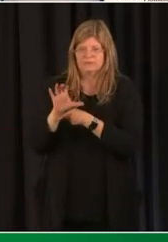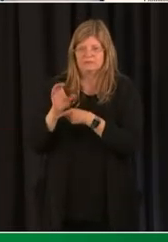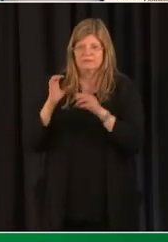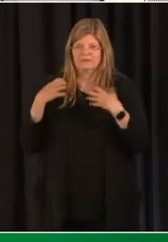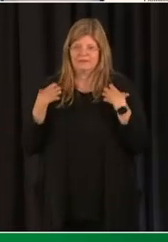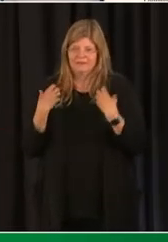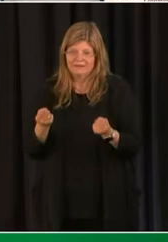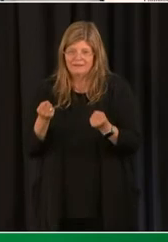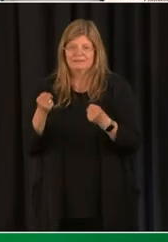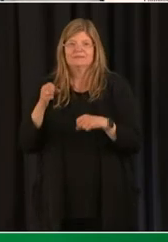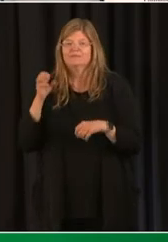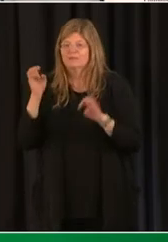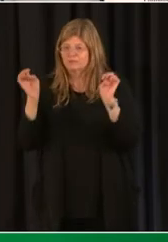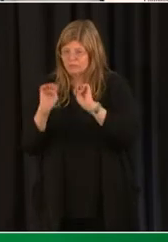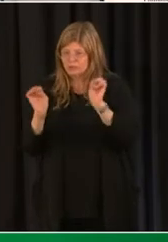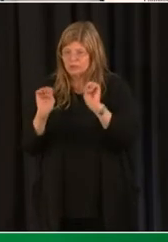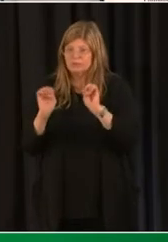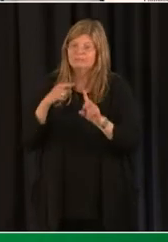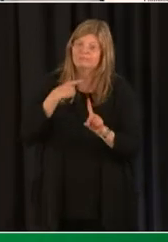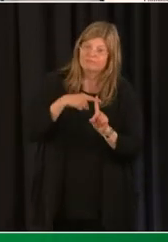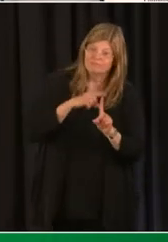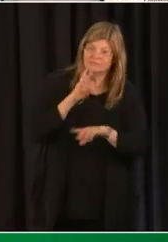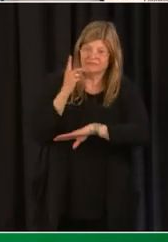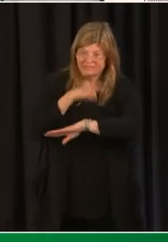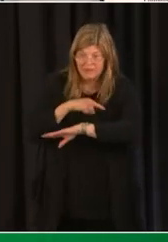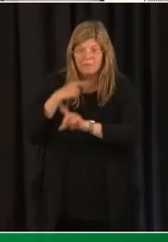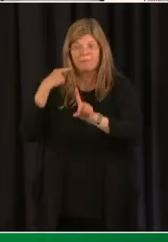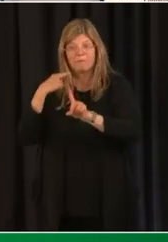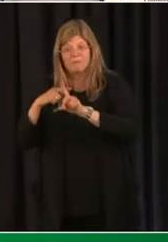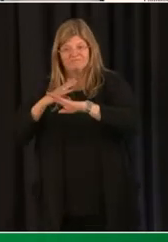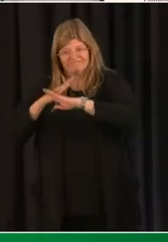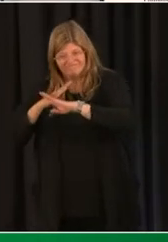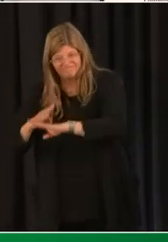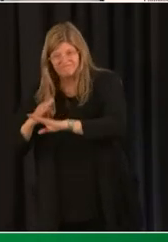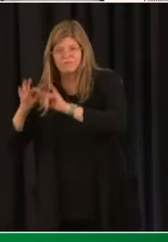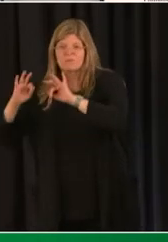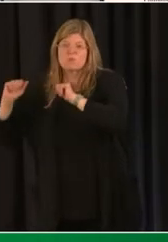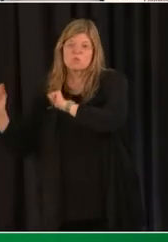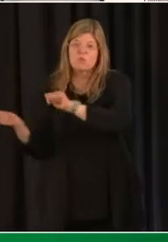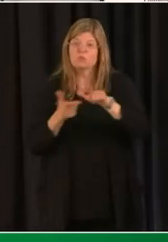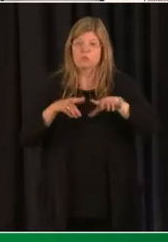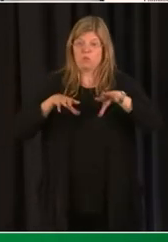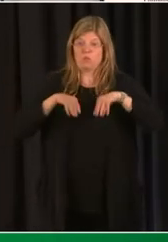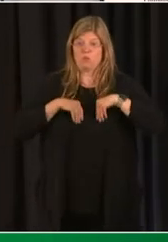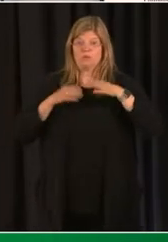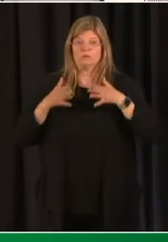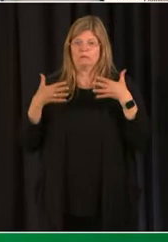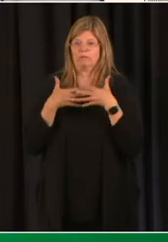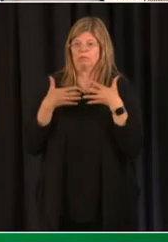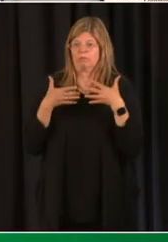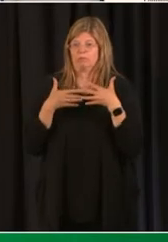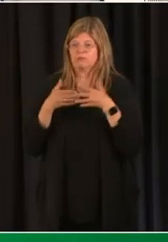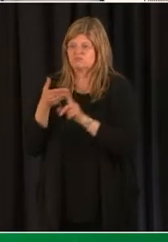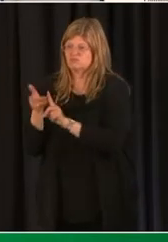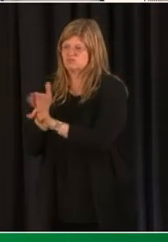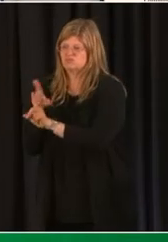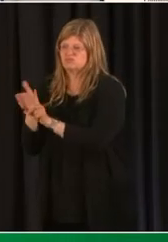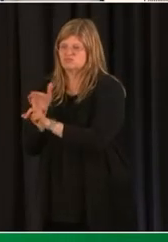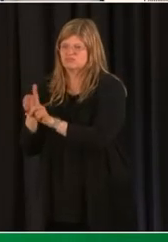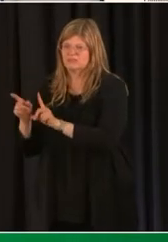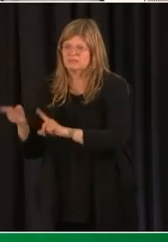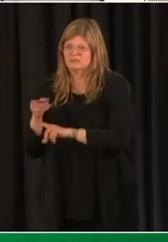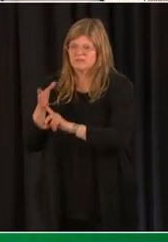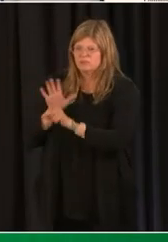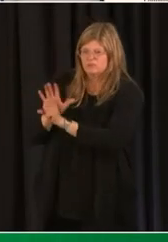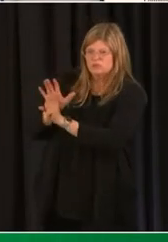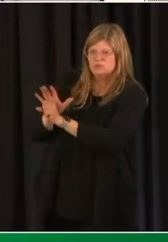plus 60 days. And we clarified the prohibition of owners' intimidation or coercing the renter